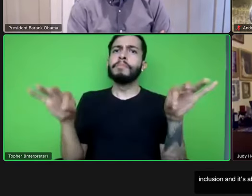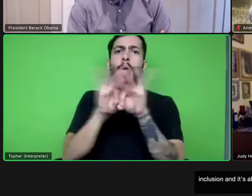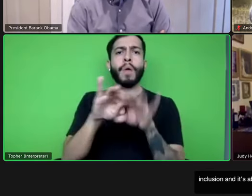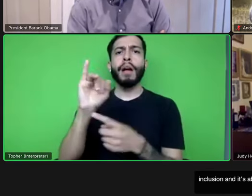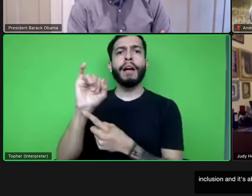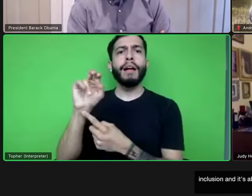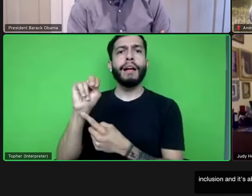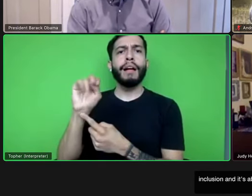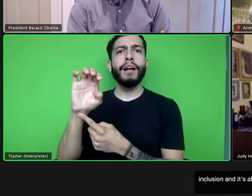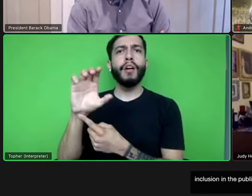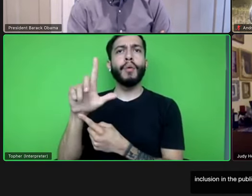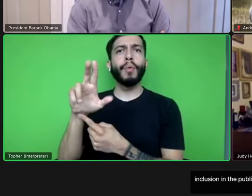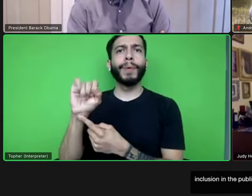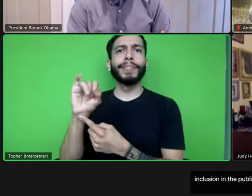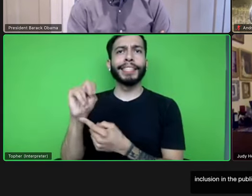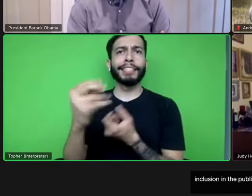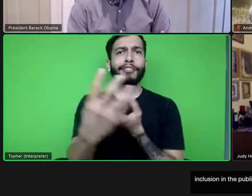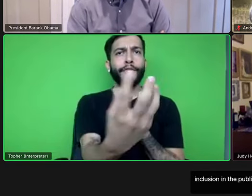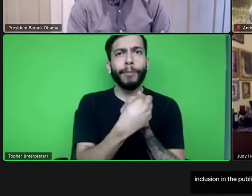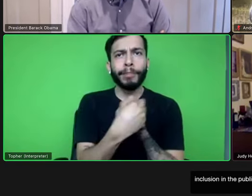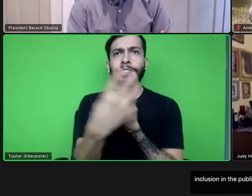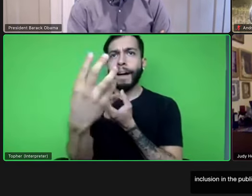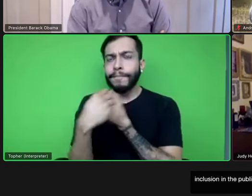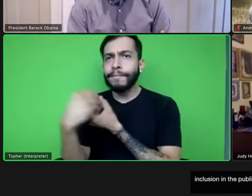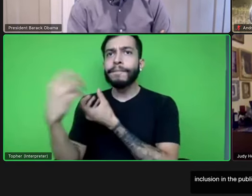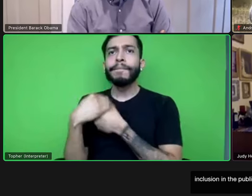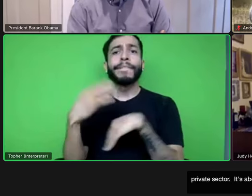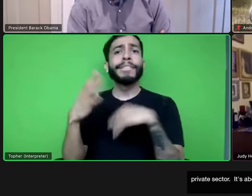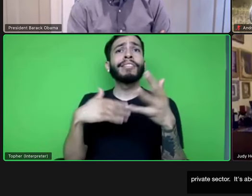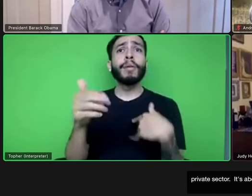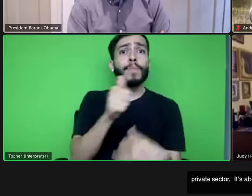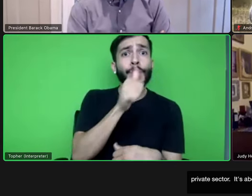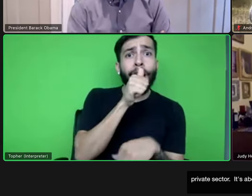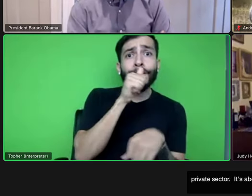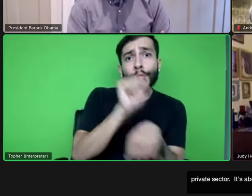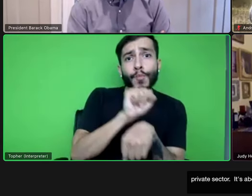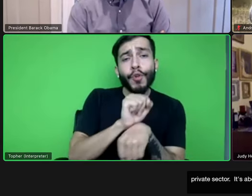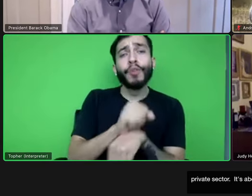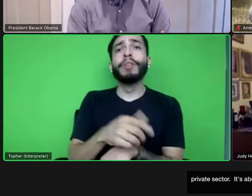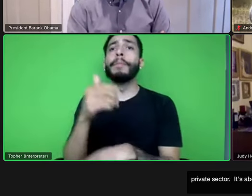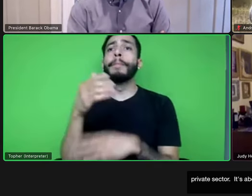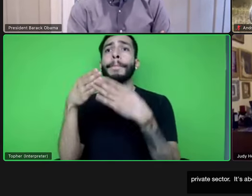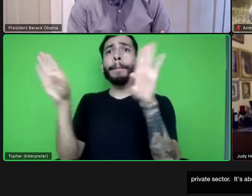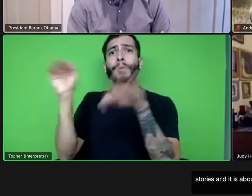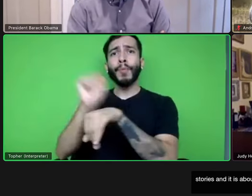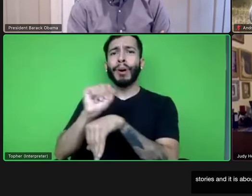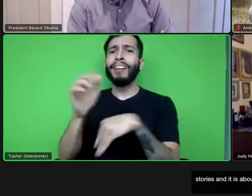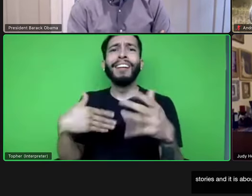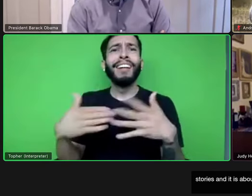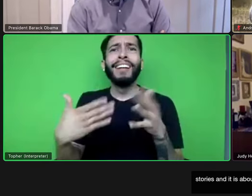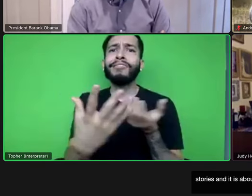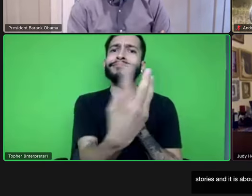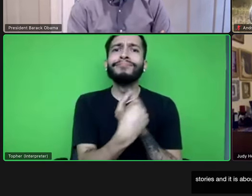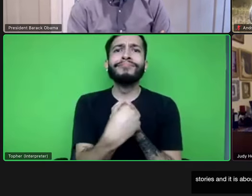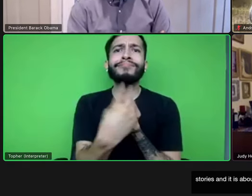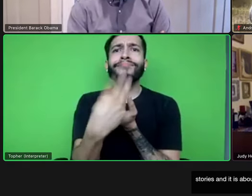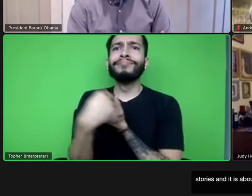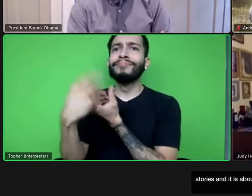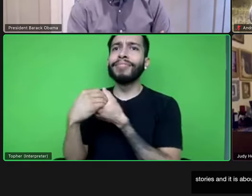sector. It's about our stories, and it's about our belief that we have